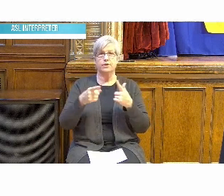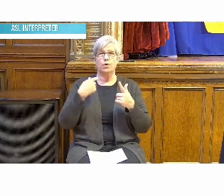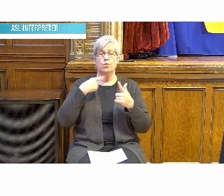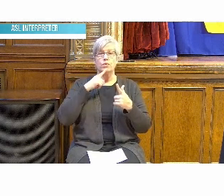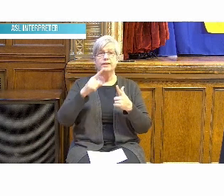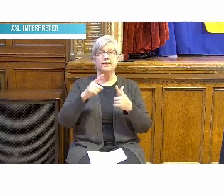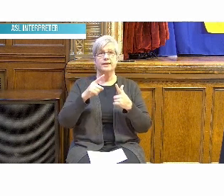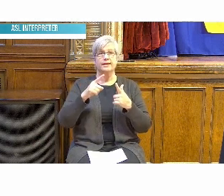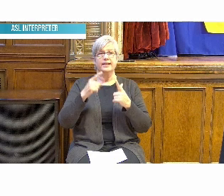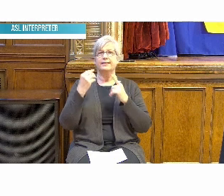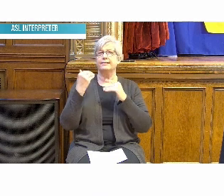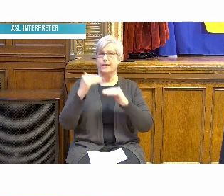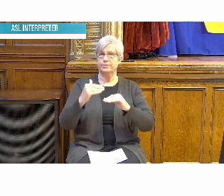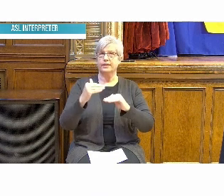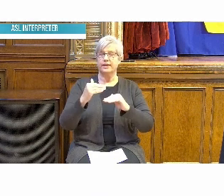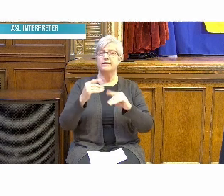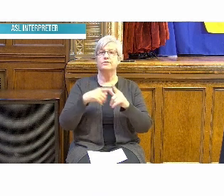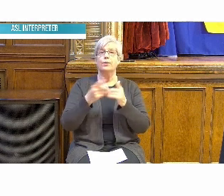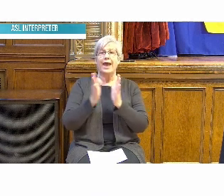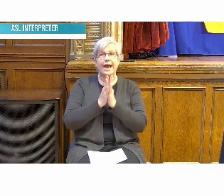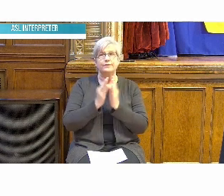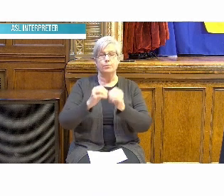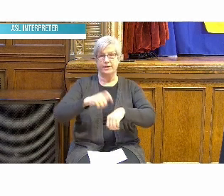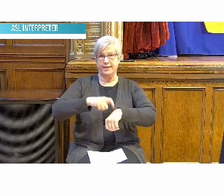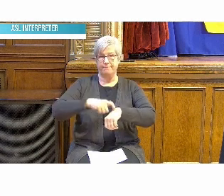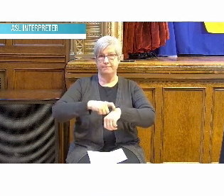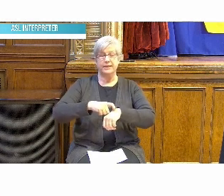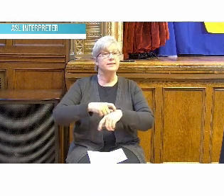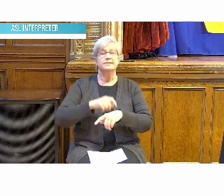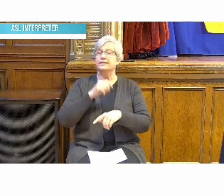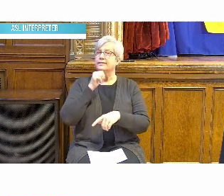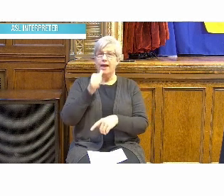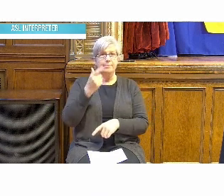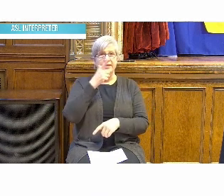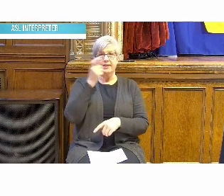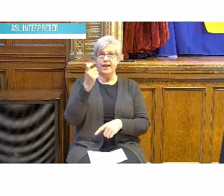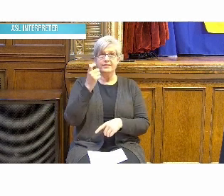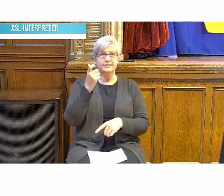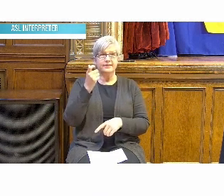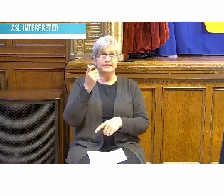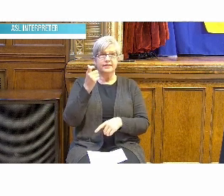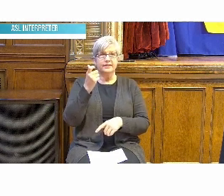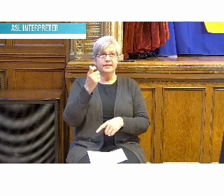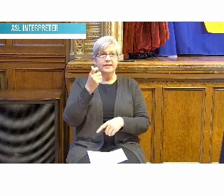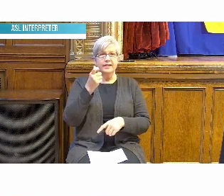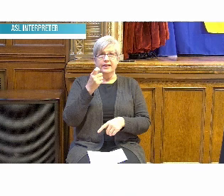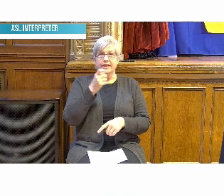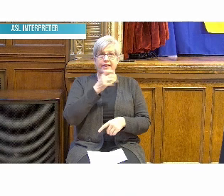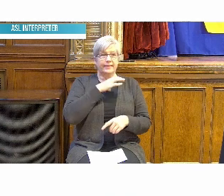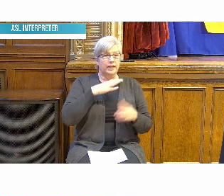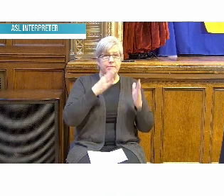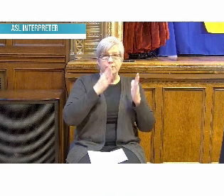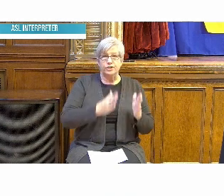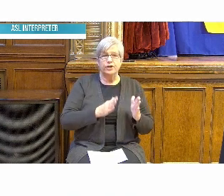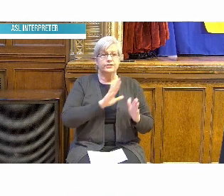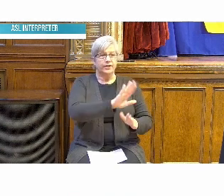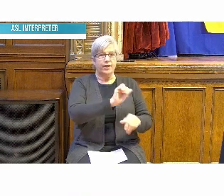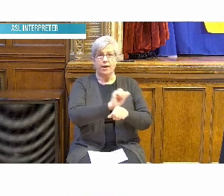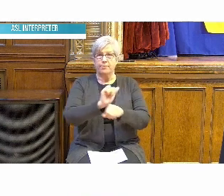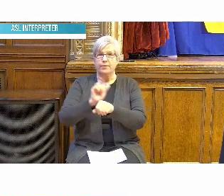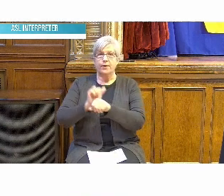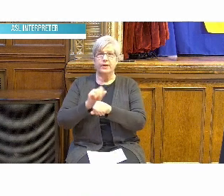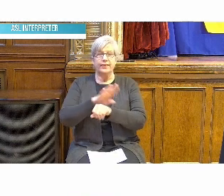that is why we're requesting an extension. It has nothing to do with the commissioners and their abilities